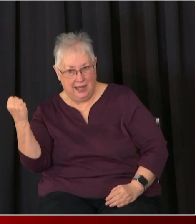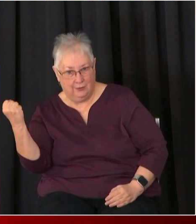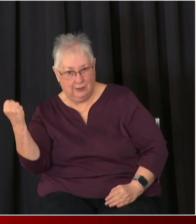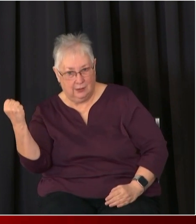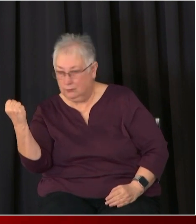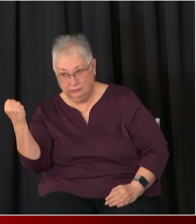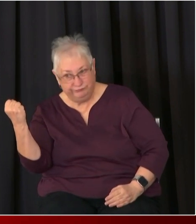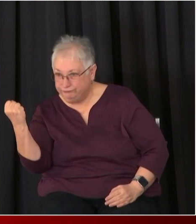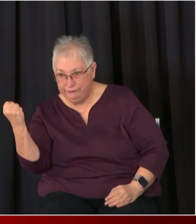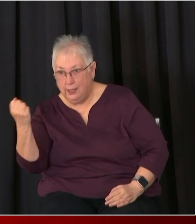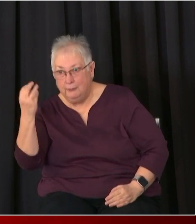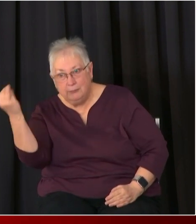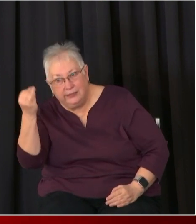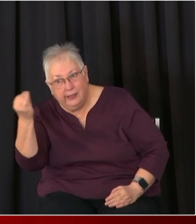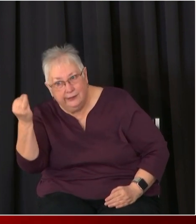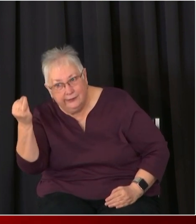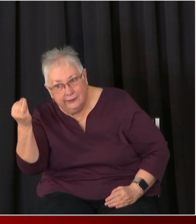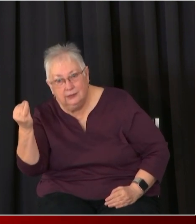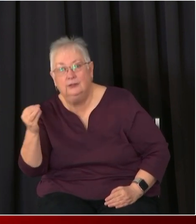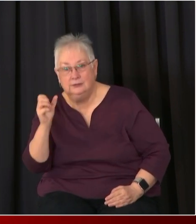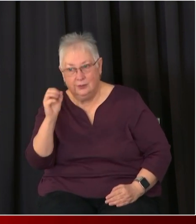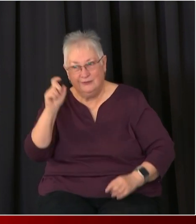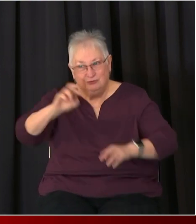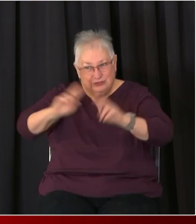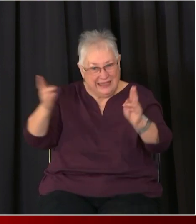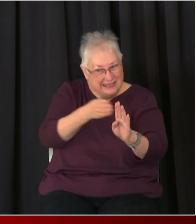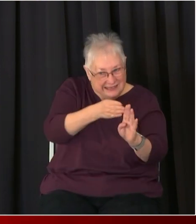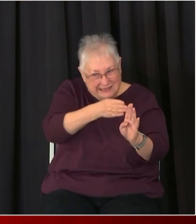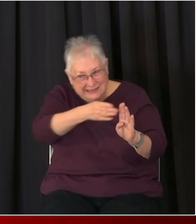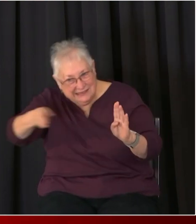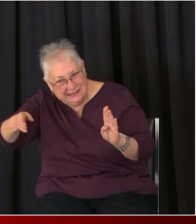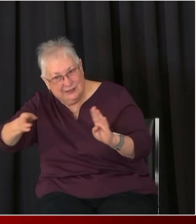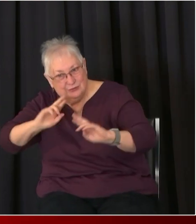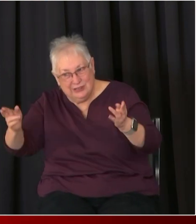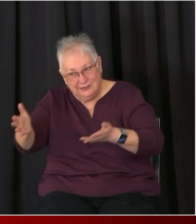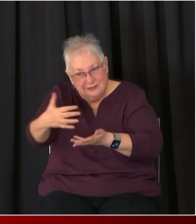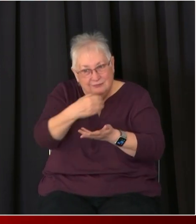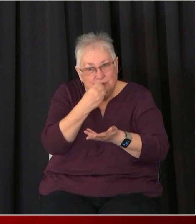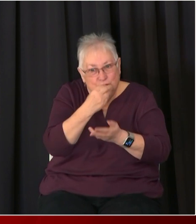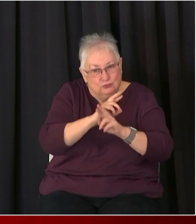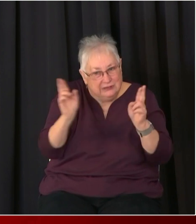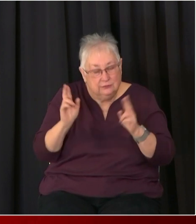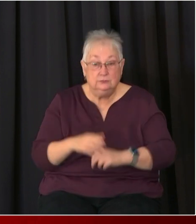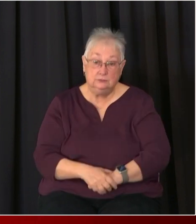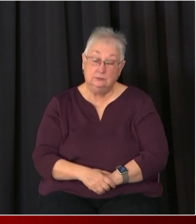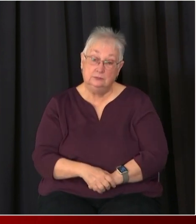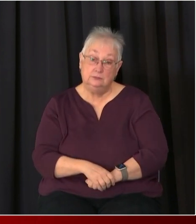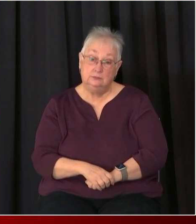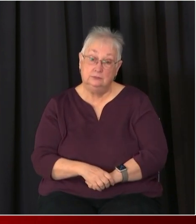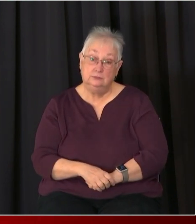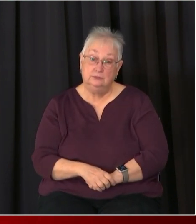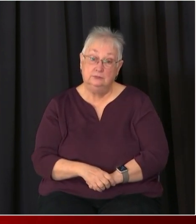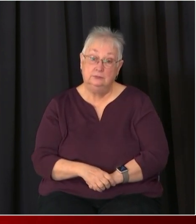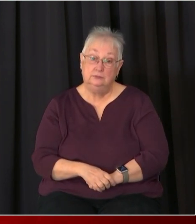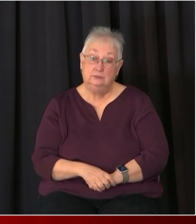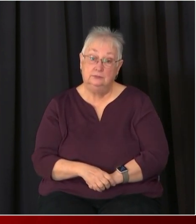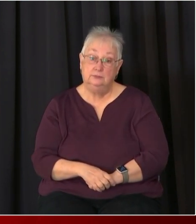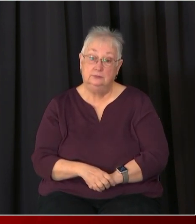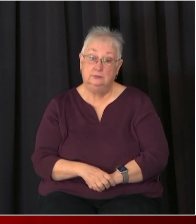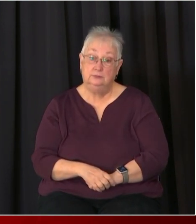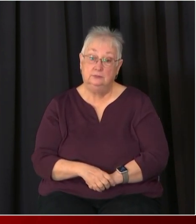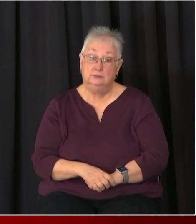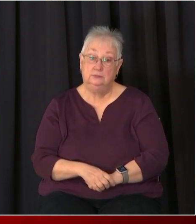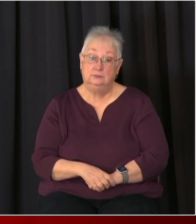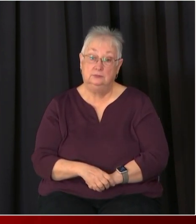We, of course, want to reiterate that all Washingtonians are strongly encouraged not to travel for Thanksgiving